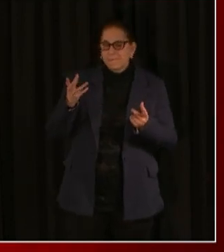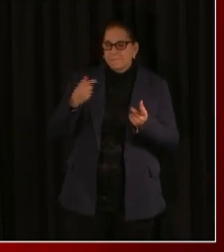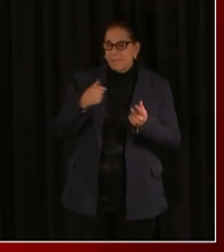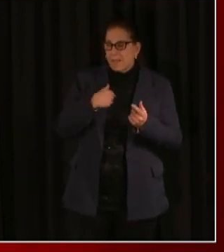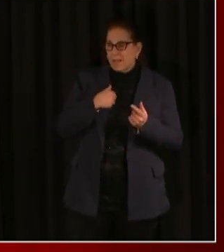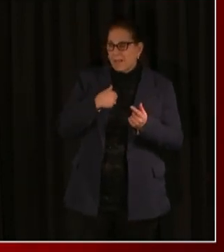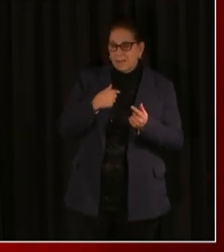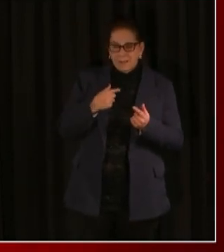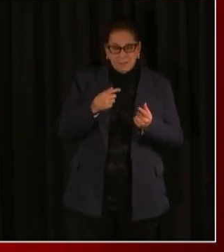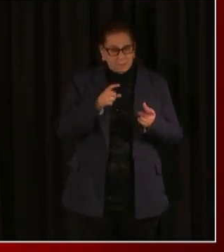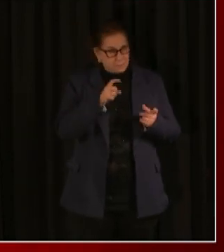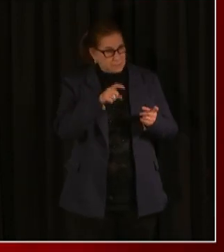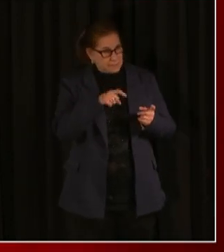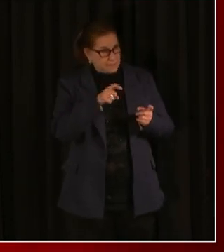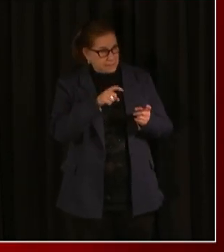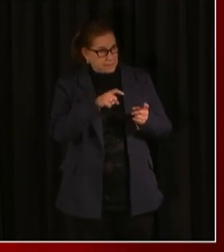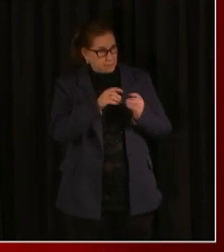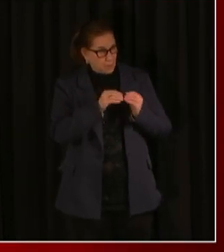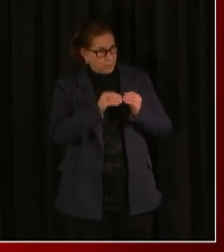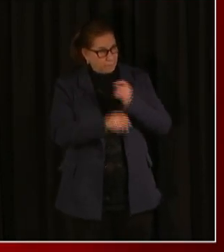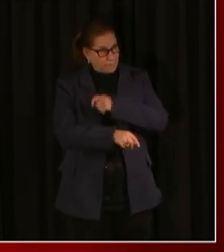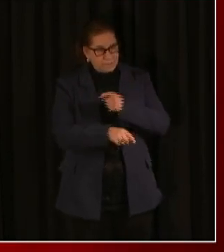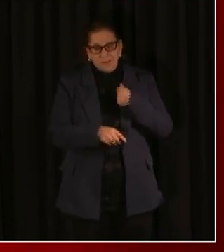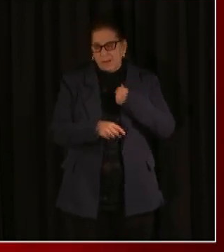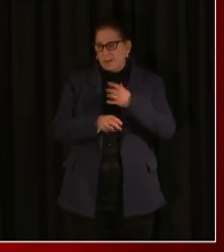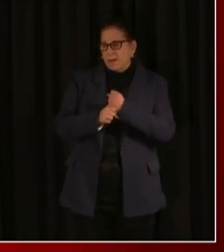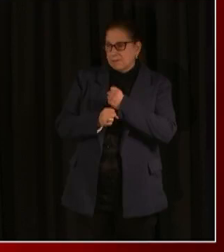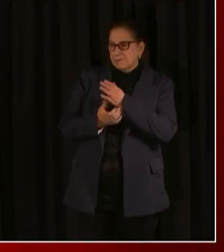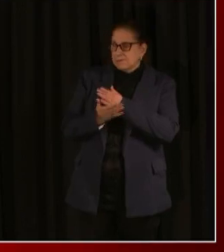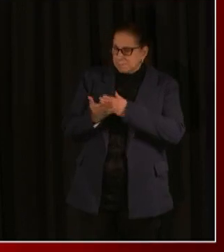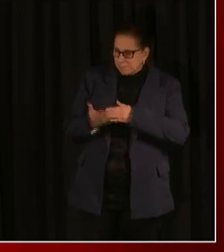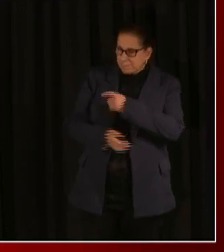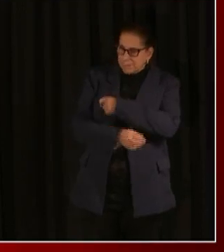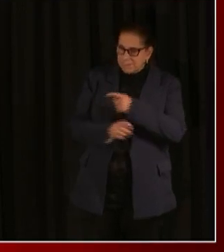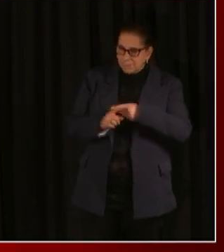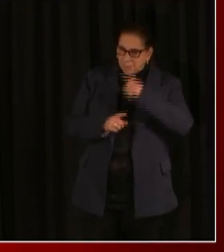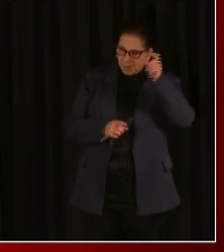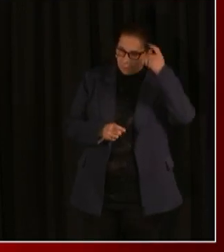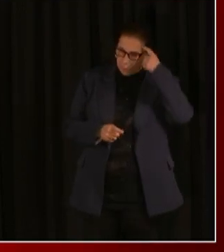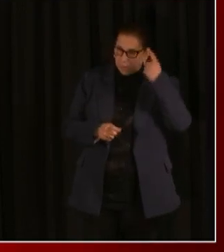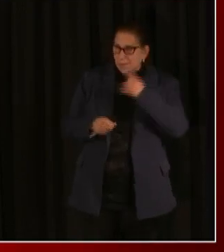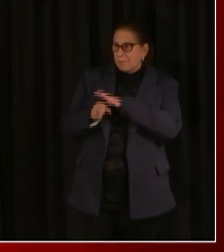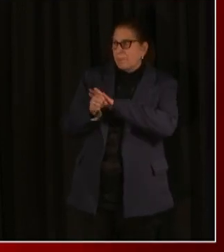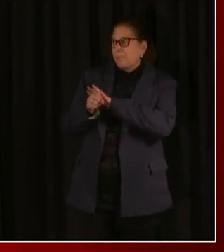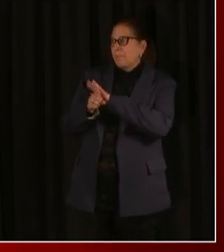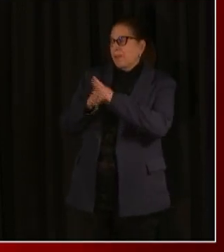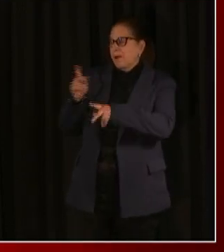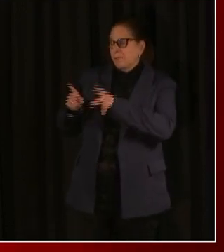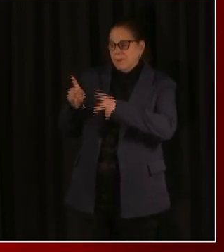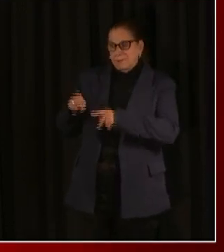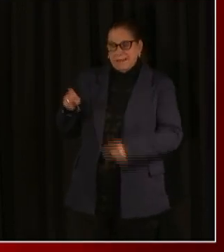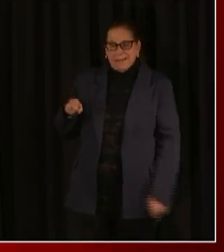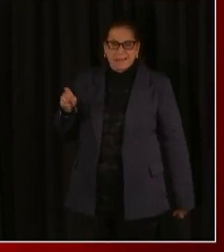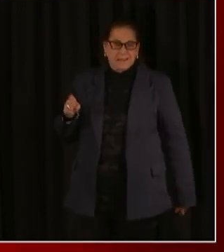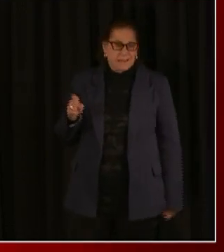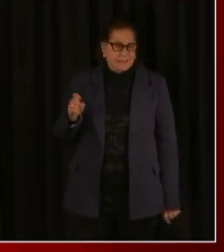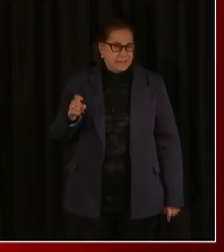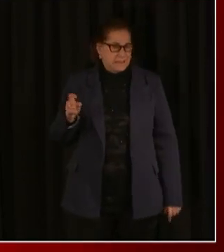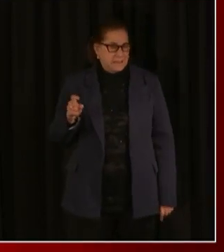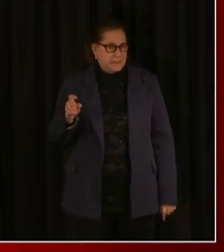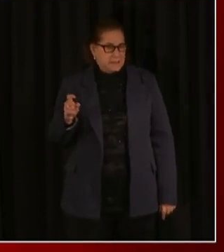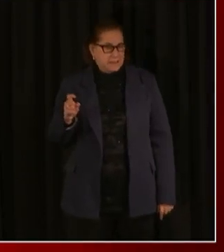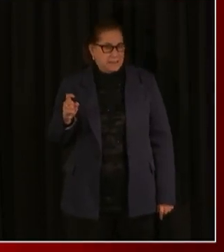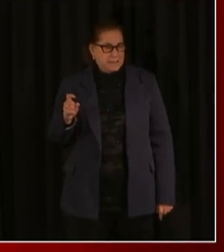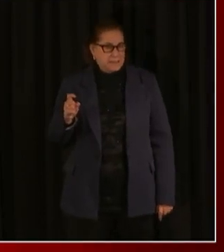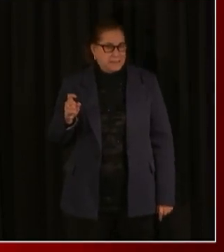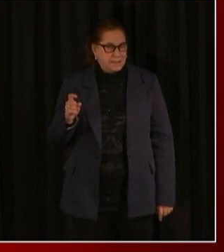Nesbitt continuing to advocate to get more vaccine so that we can meet the demand for